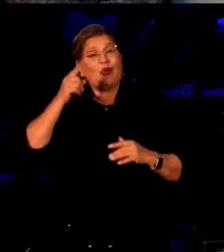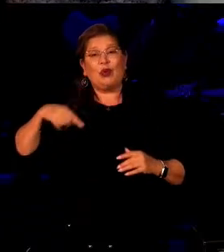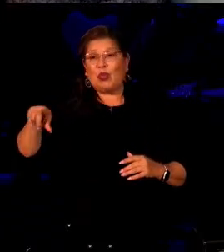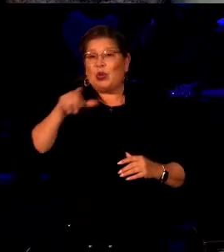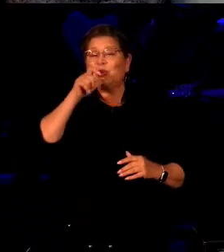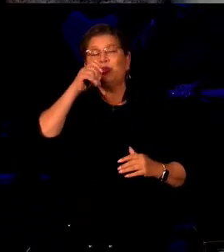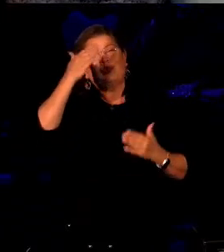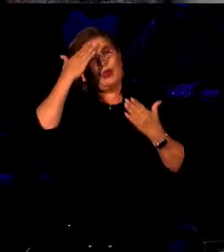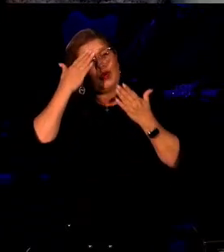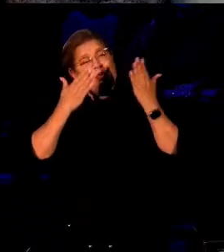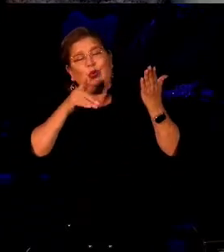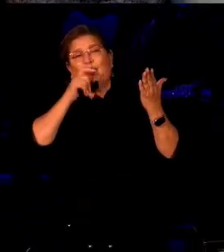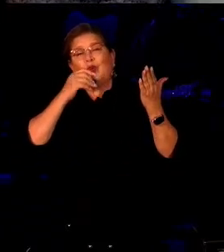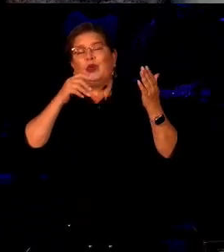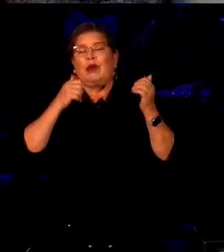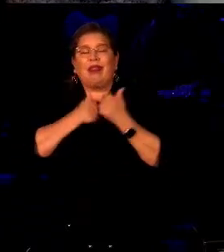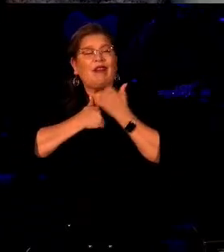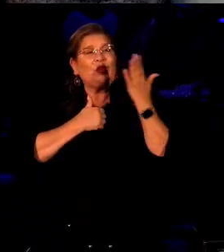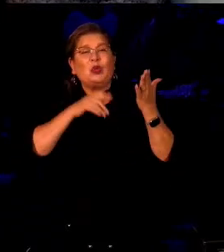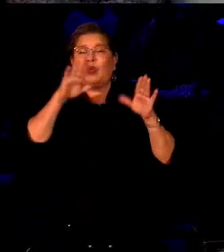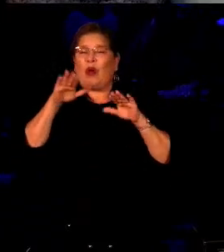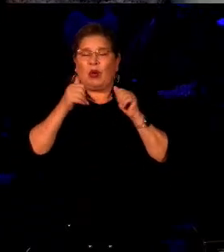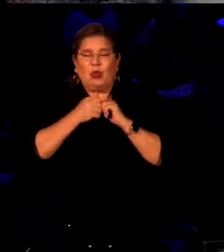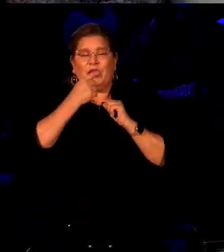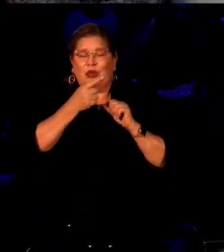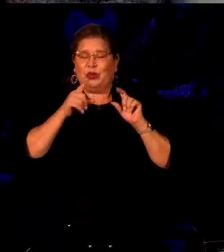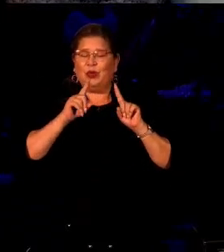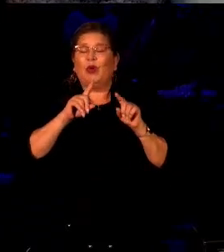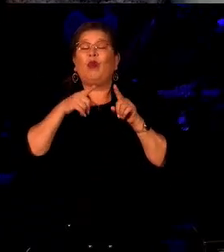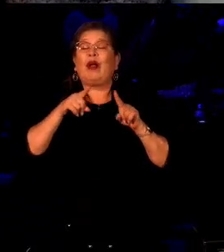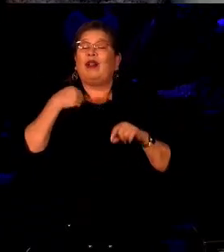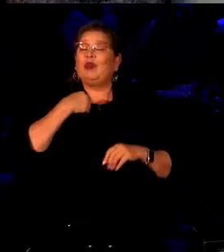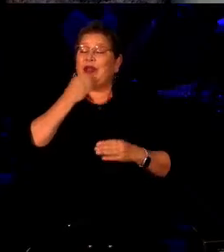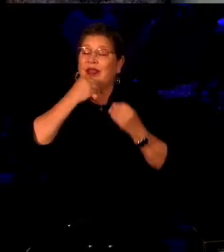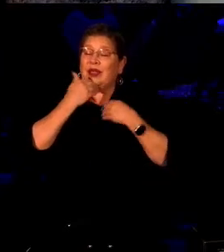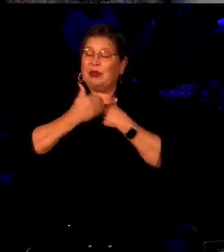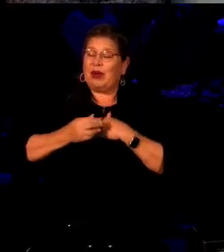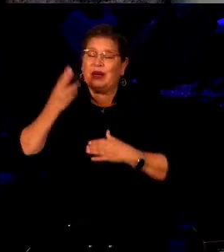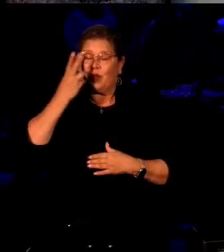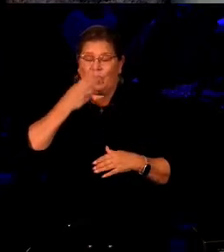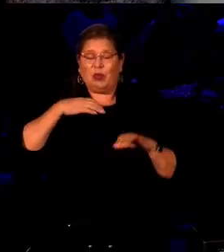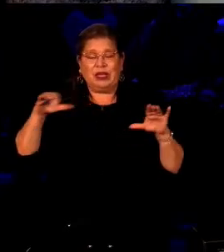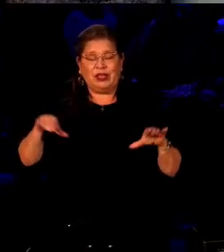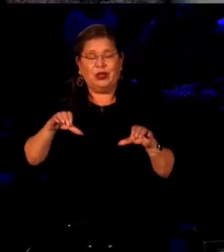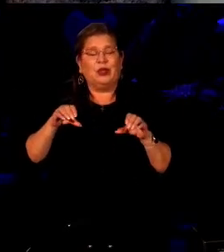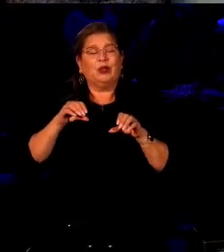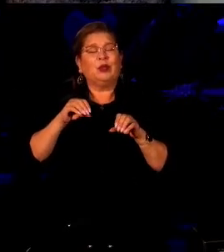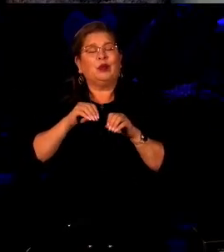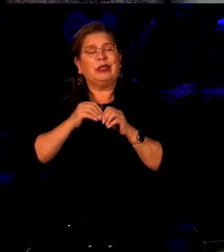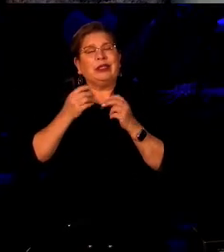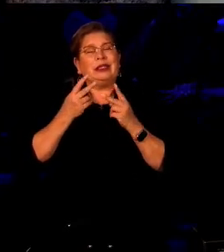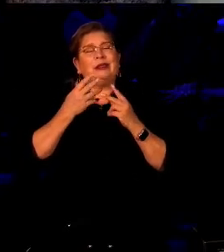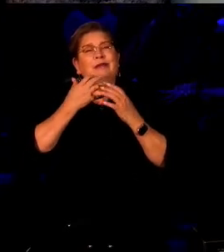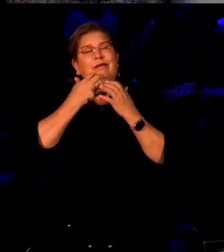those who love You and are walking with You, as we partake, we do so in a state of